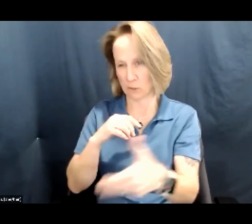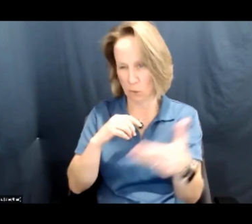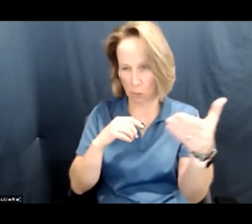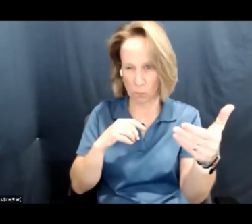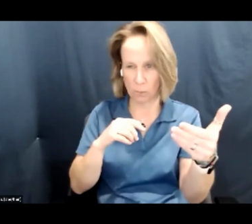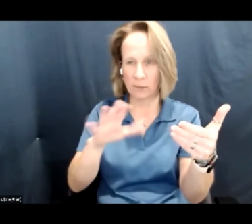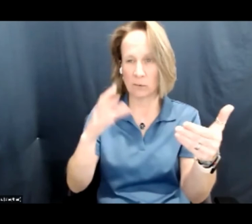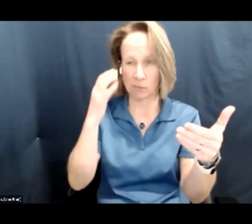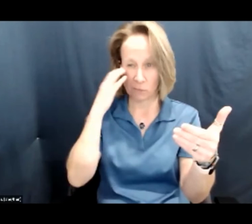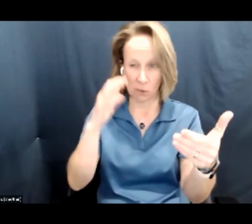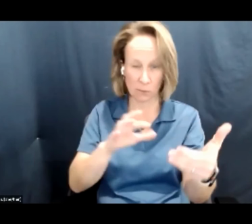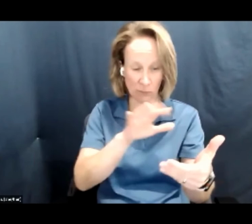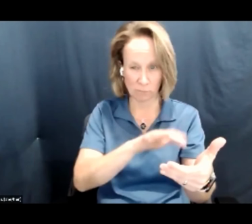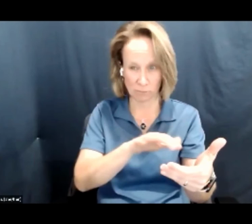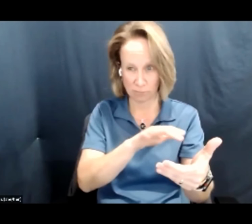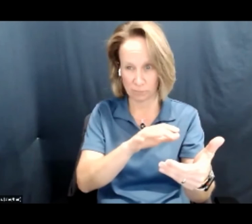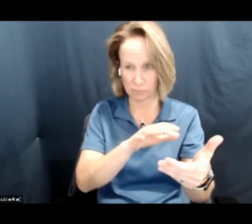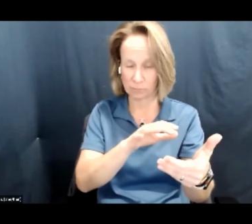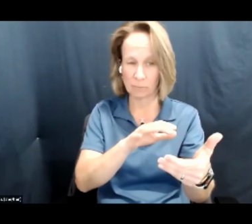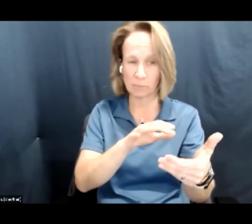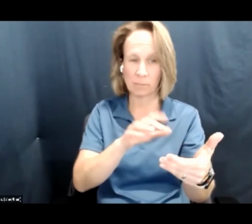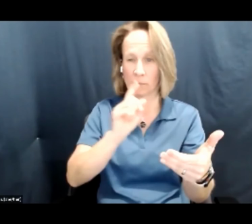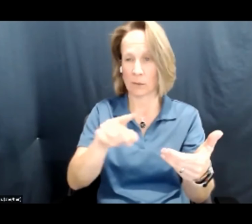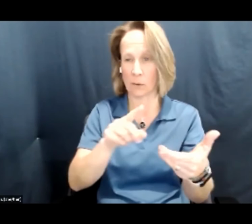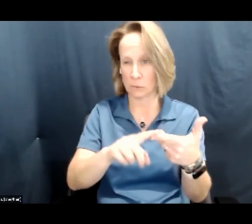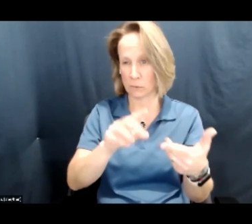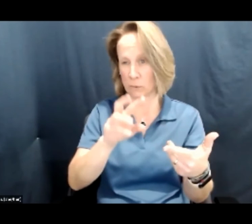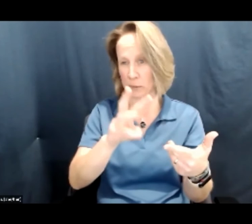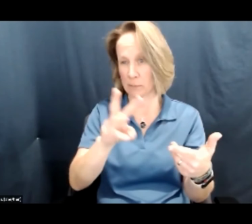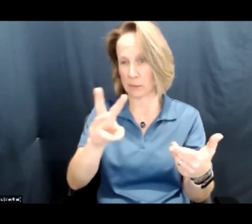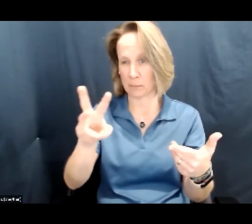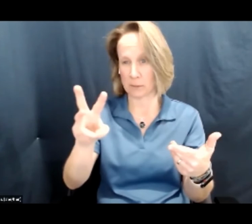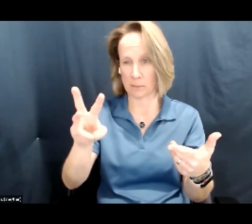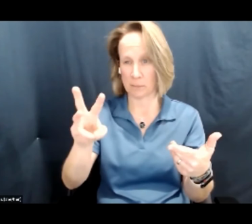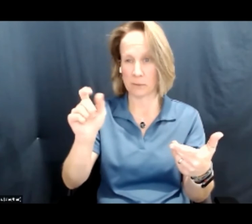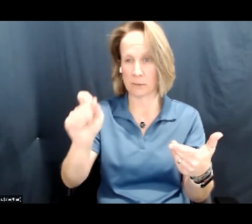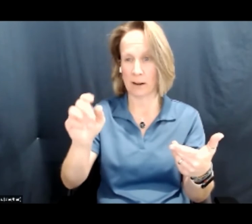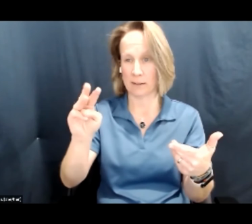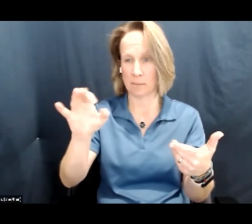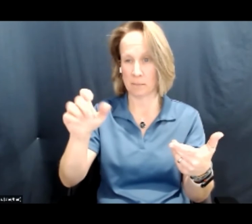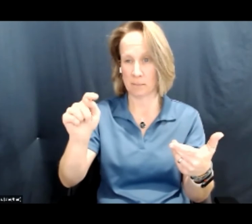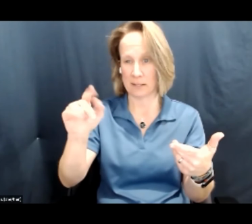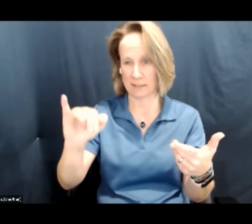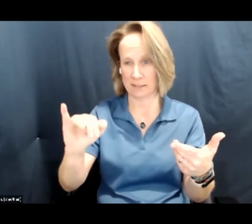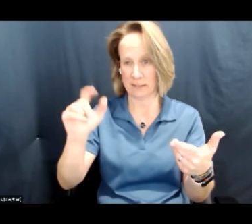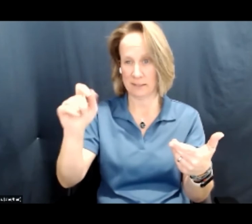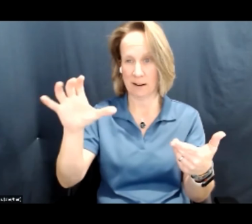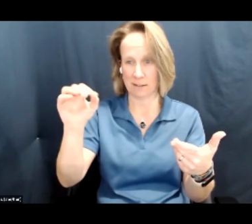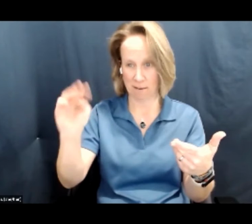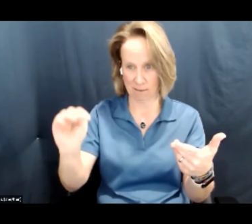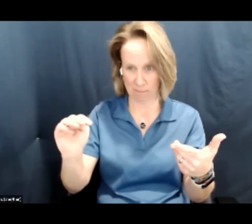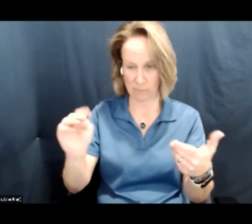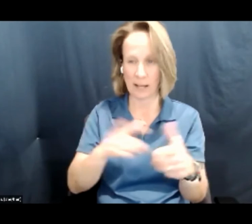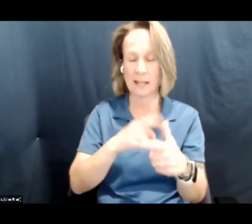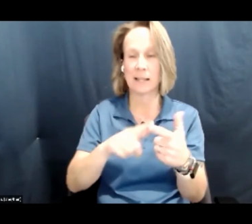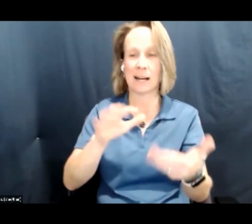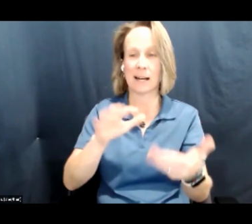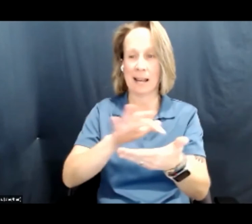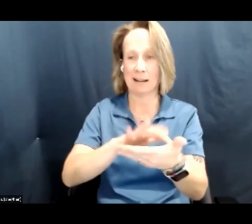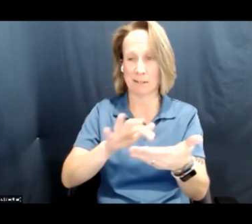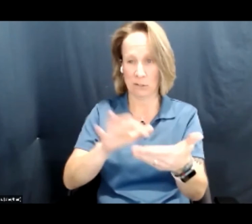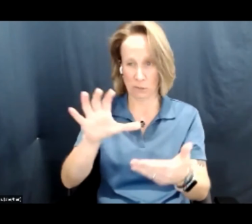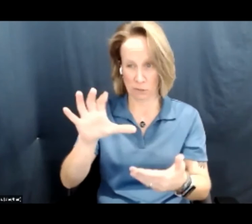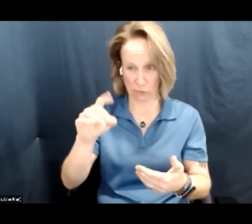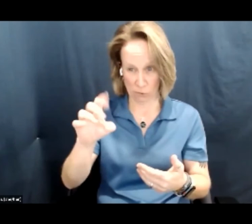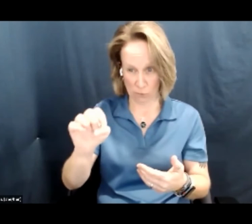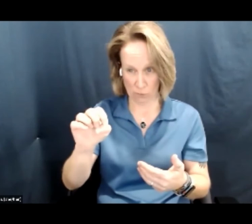community. You'll go to menti.com, and then you're going to enter in the code that will be on the screen shortly. And then there'll be some questions for